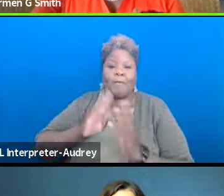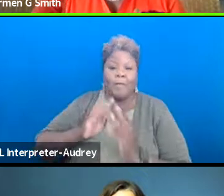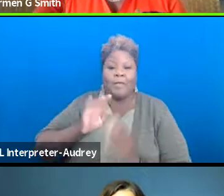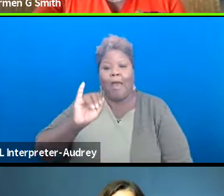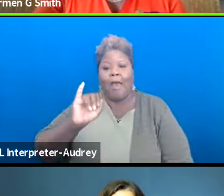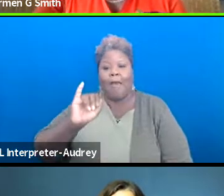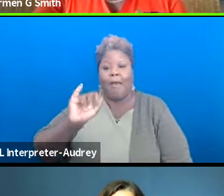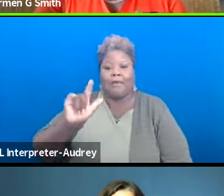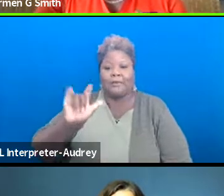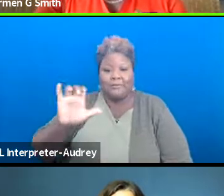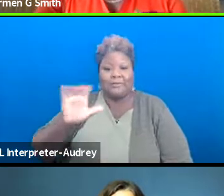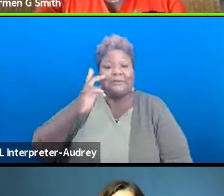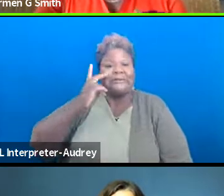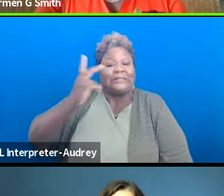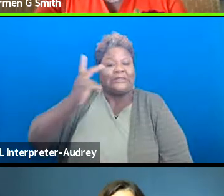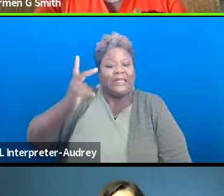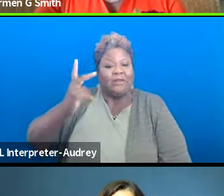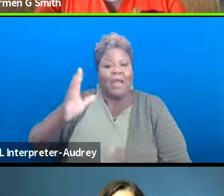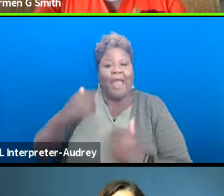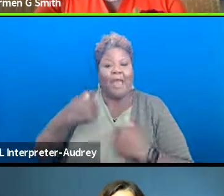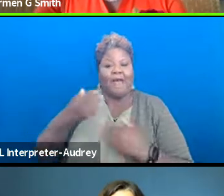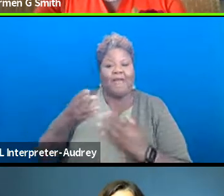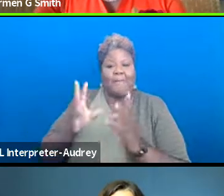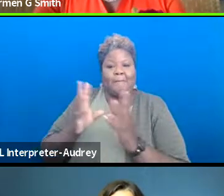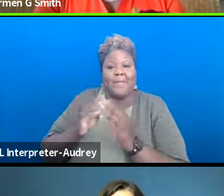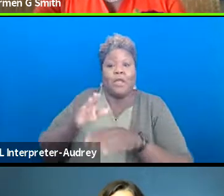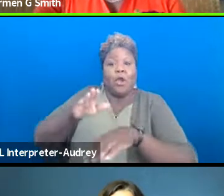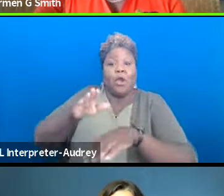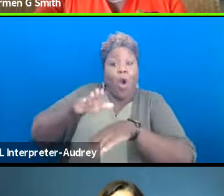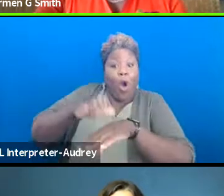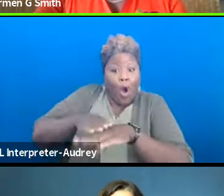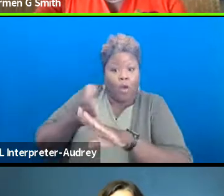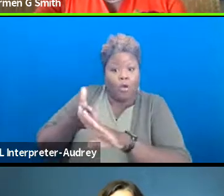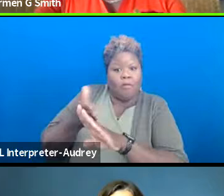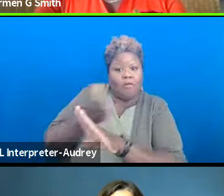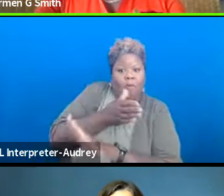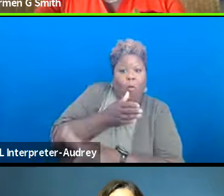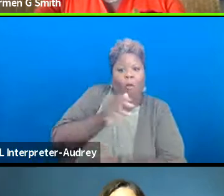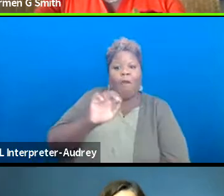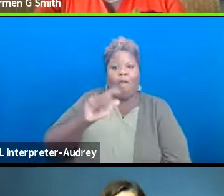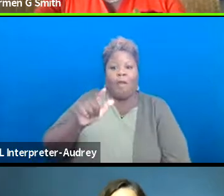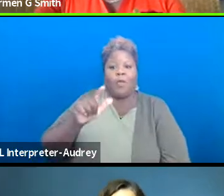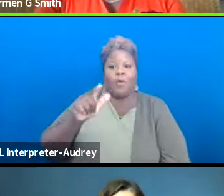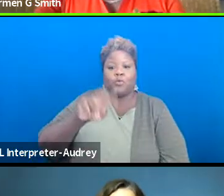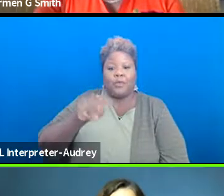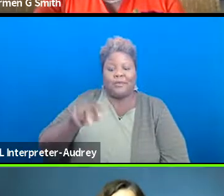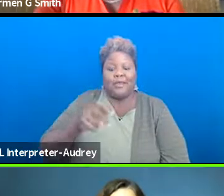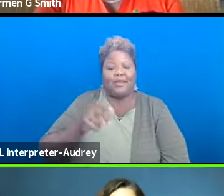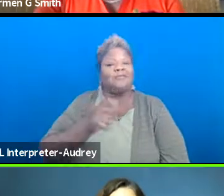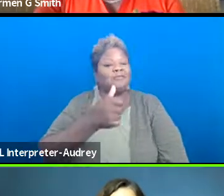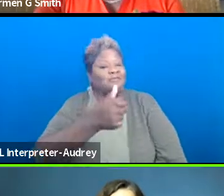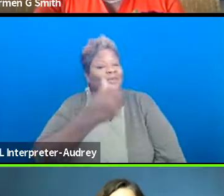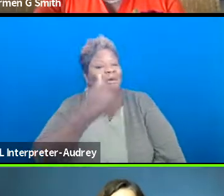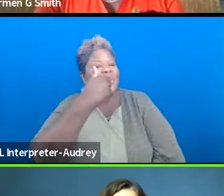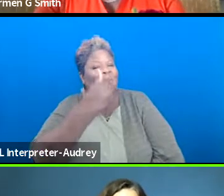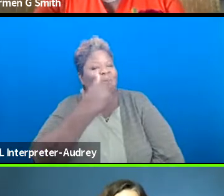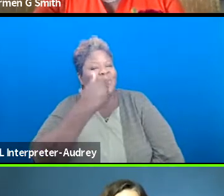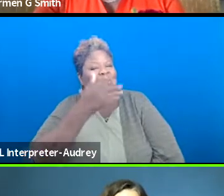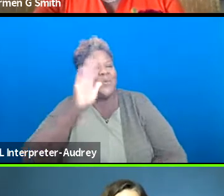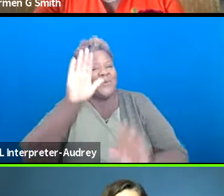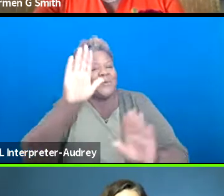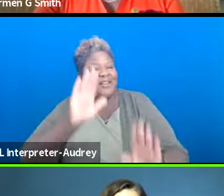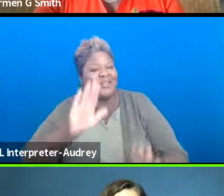schedule a meeting prior to on or prior to April the 22nd. Wonderful. Thank you very